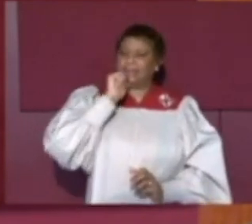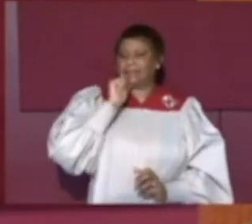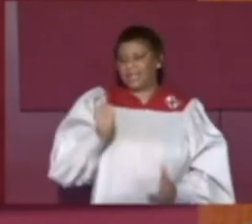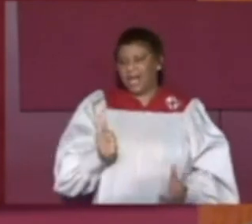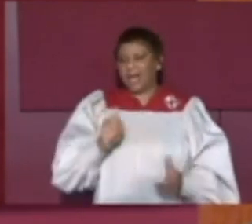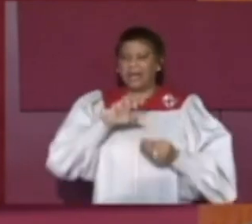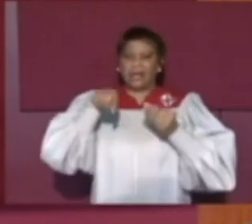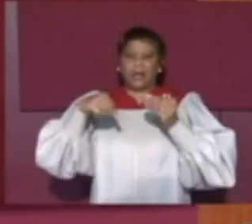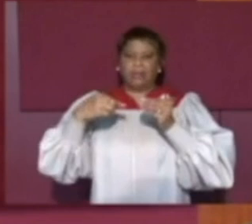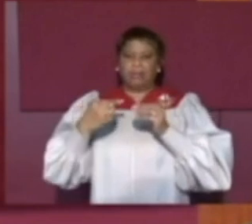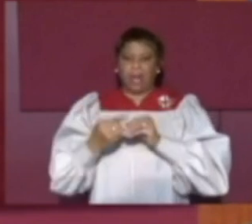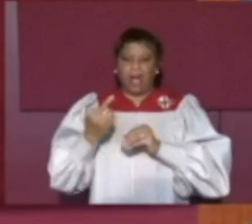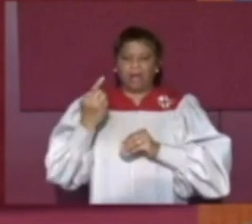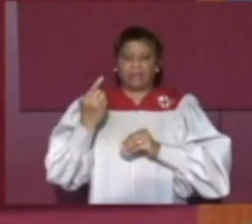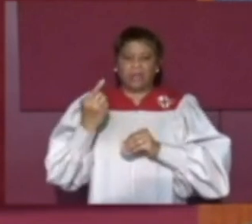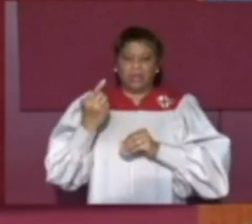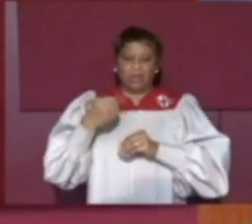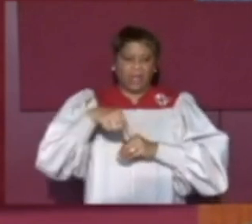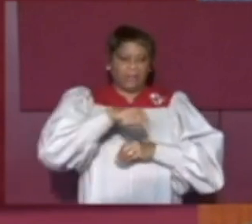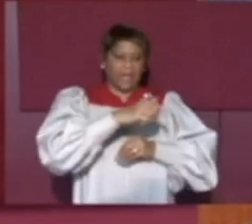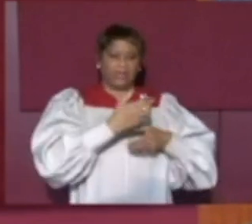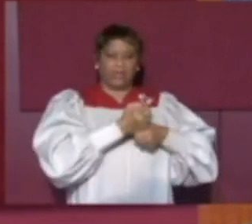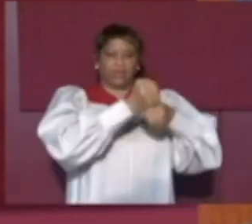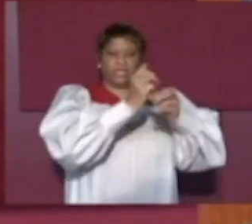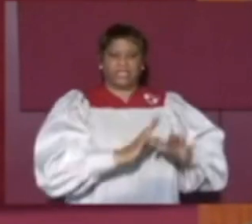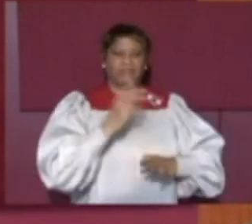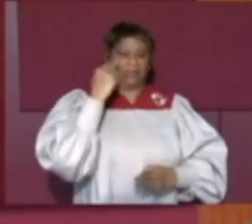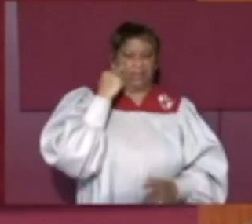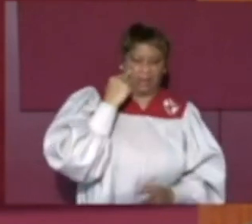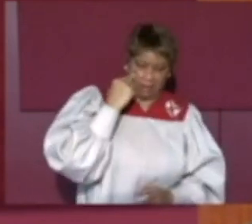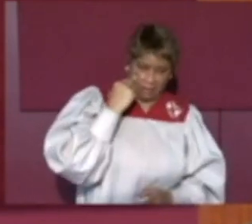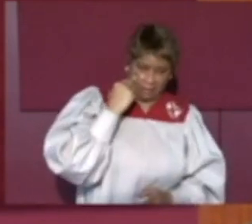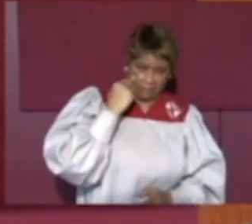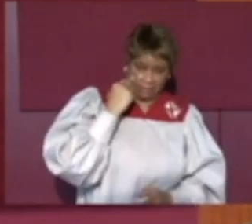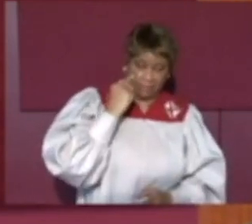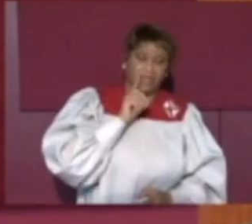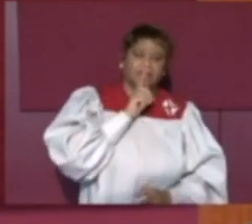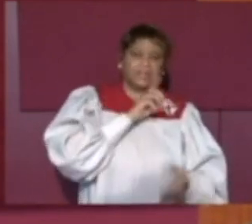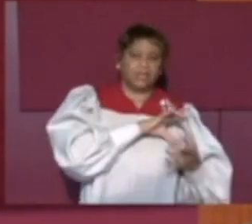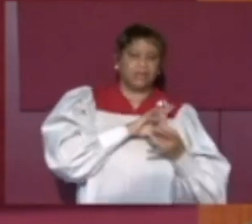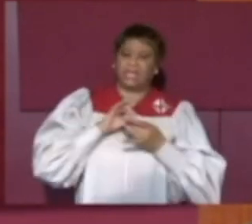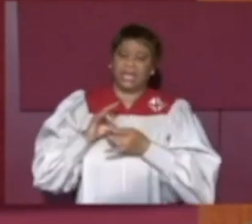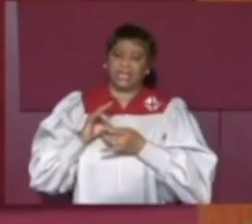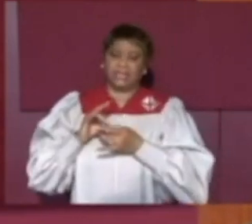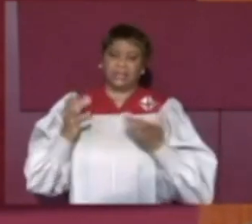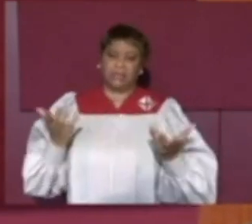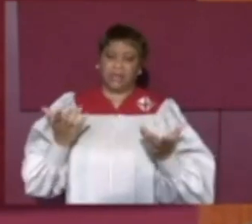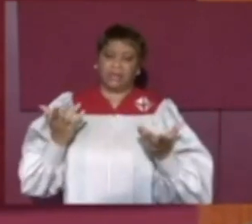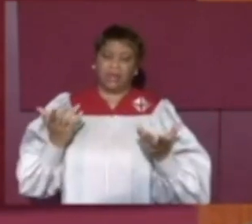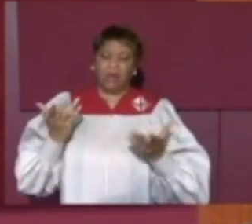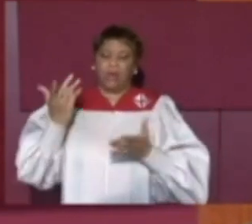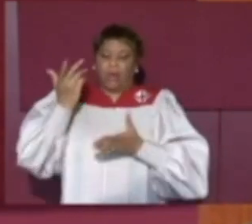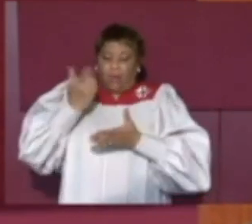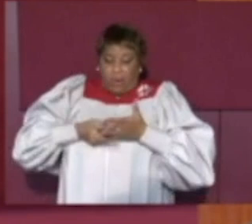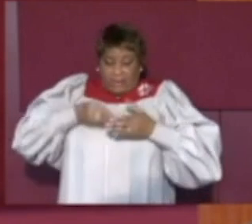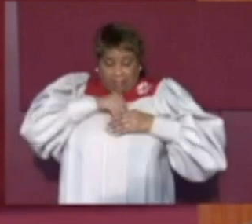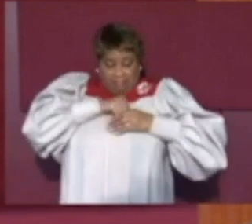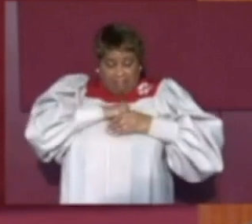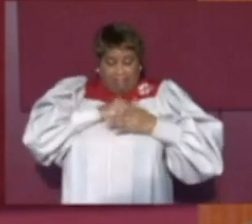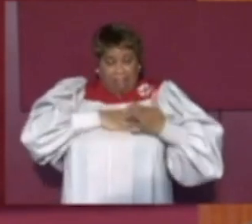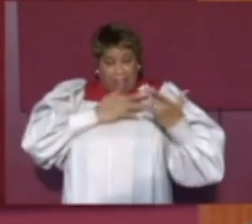it's not about what the receiver thinks. It's about what is in my